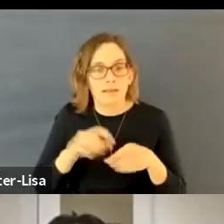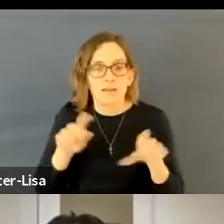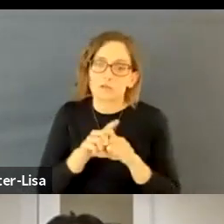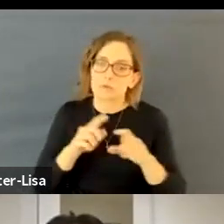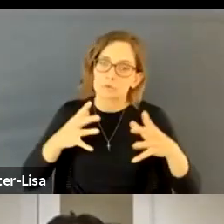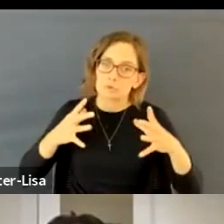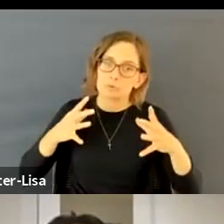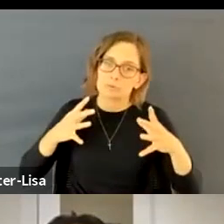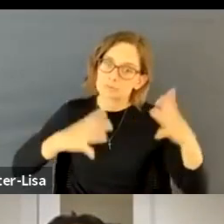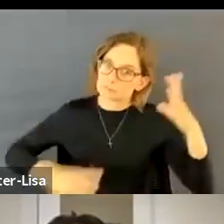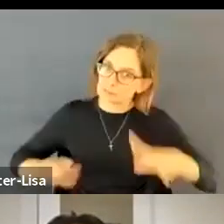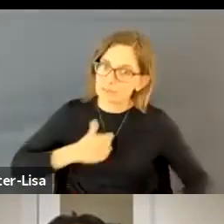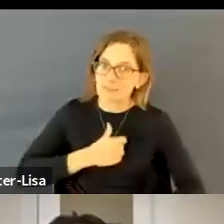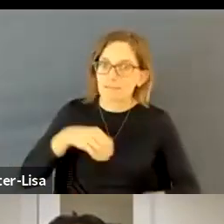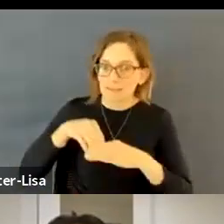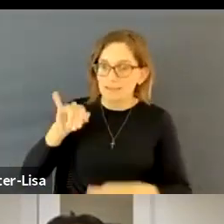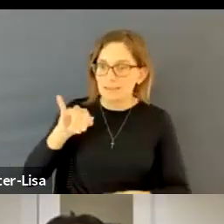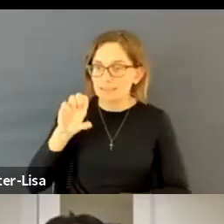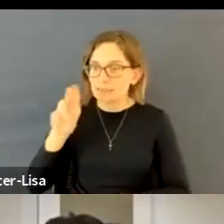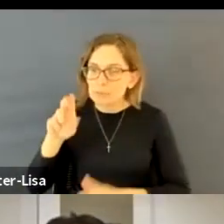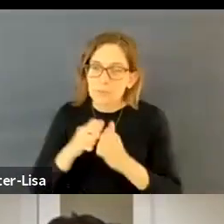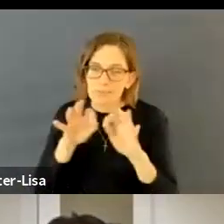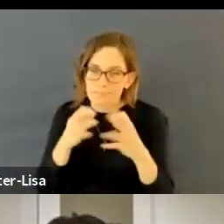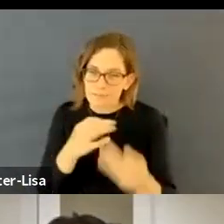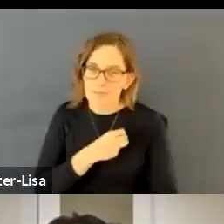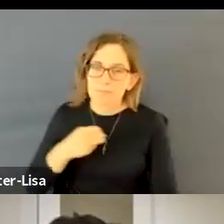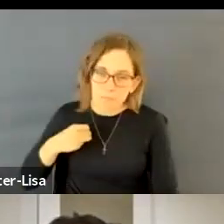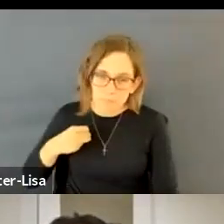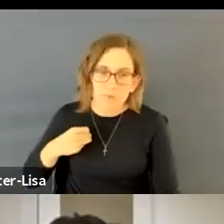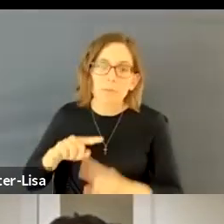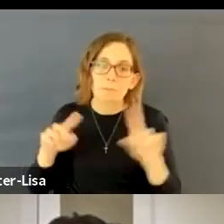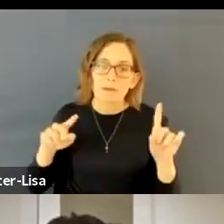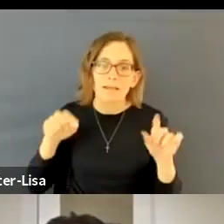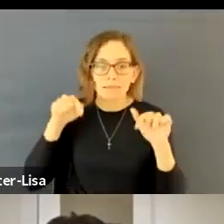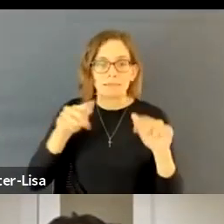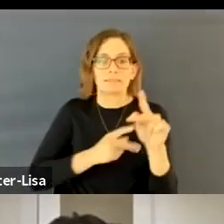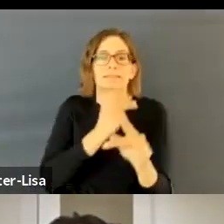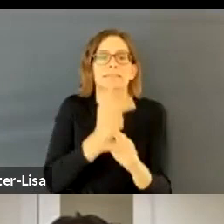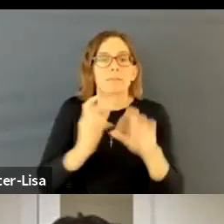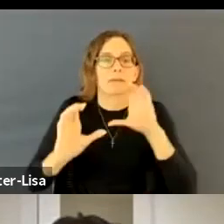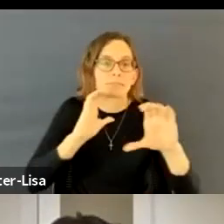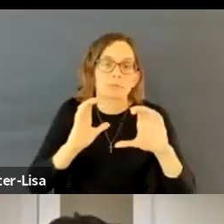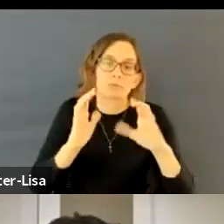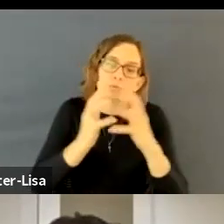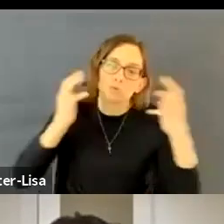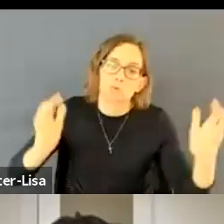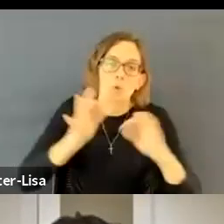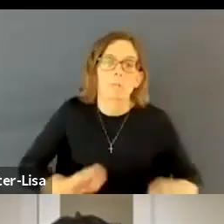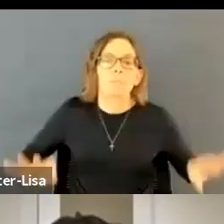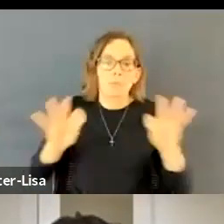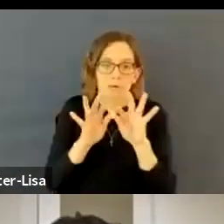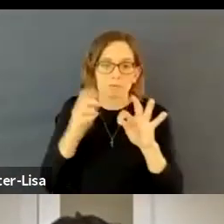excuse my garb. I am in the ICU with a family member, but this type of conversation is so important to me, and it